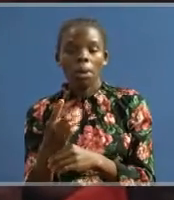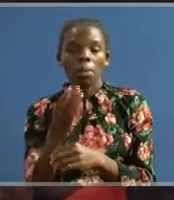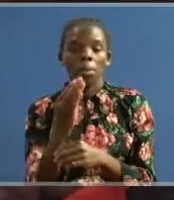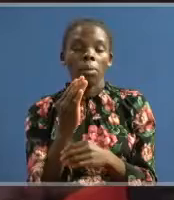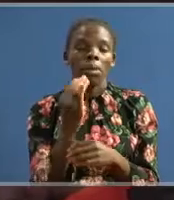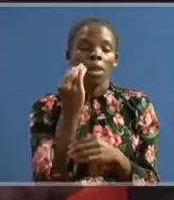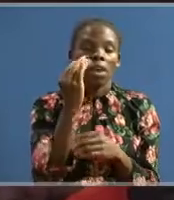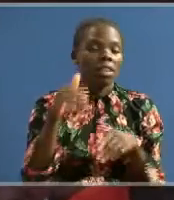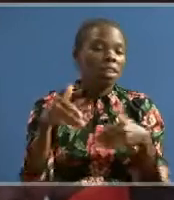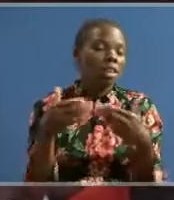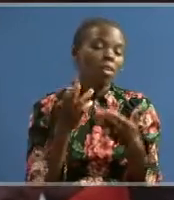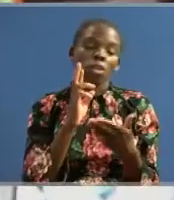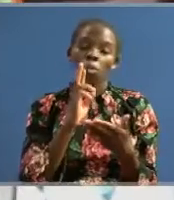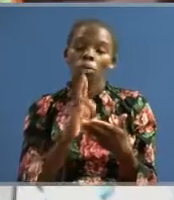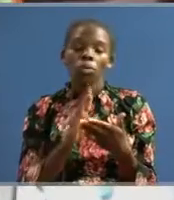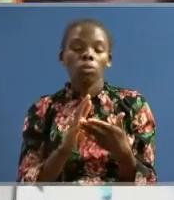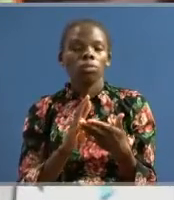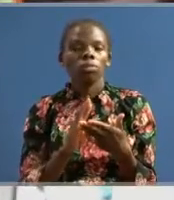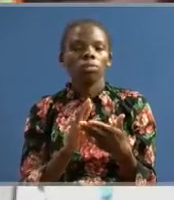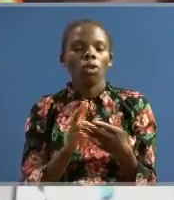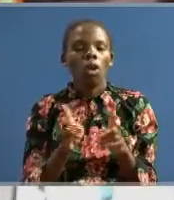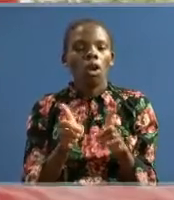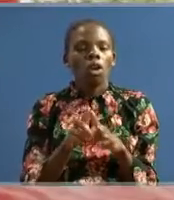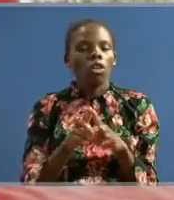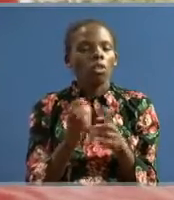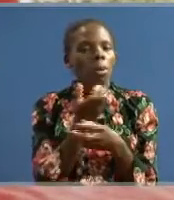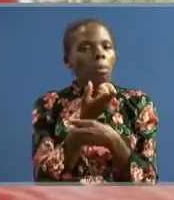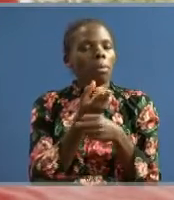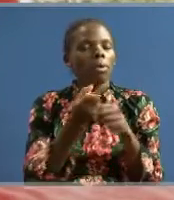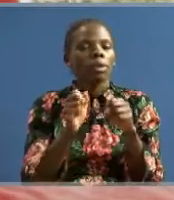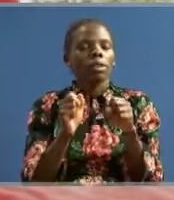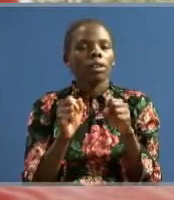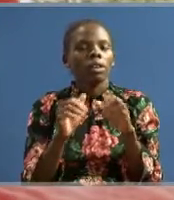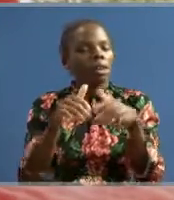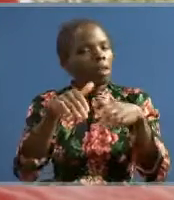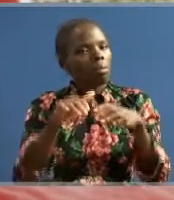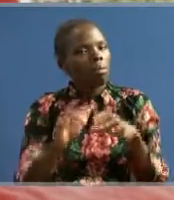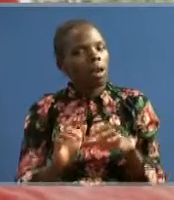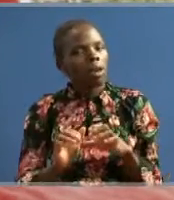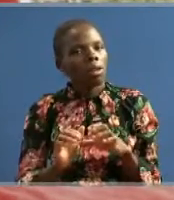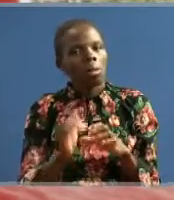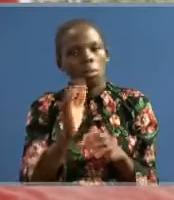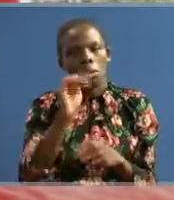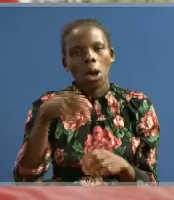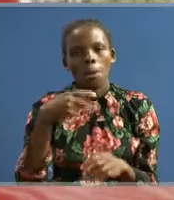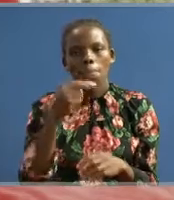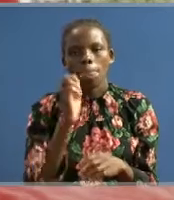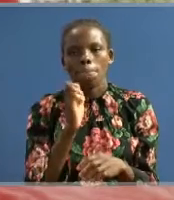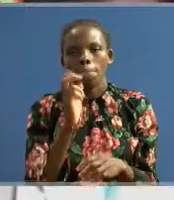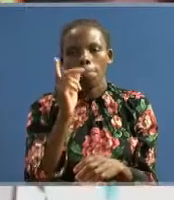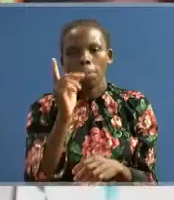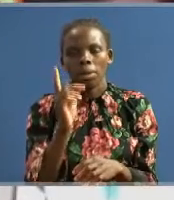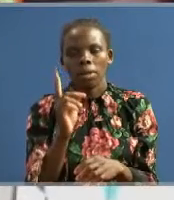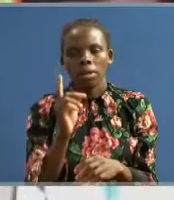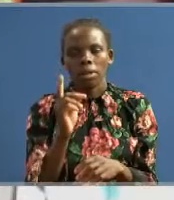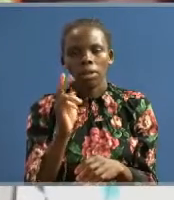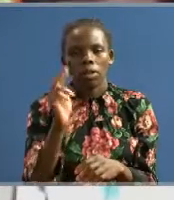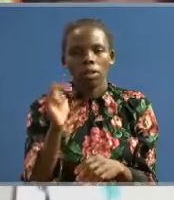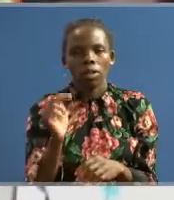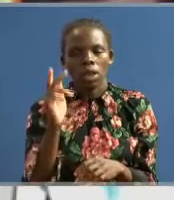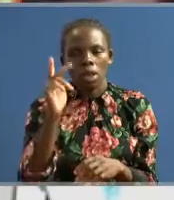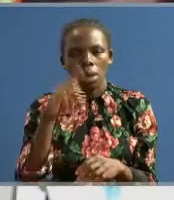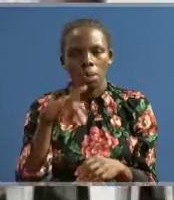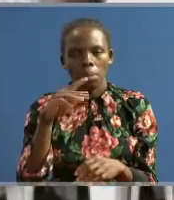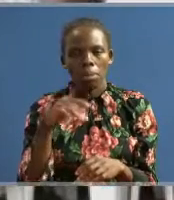BBI itapeana ripoti yake. Also present during the burial ceremony was ODM Chief Whip Junet Mohamed, Kilifi North MP Owen